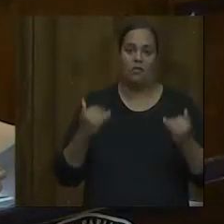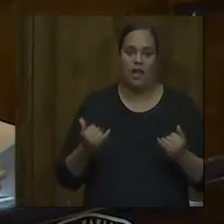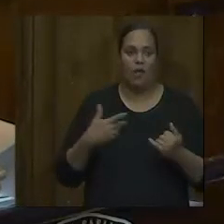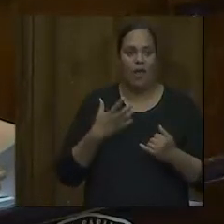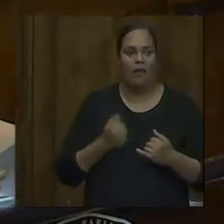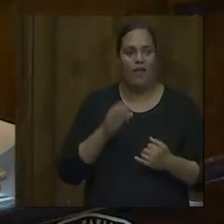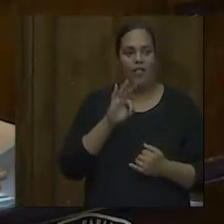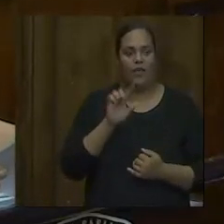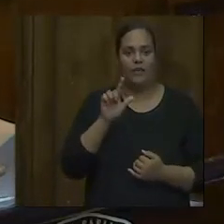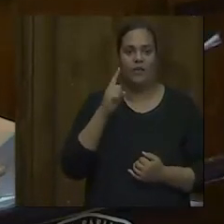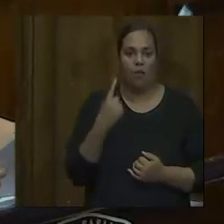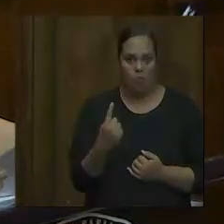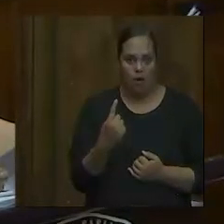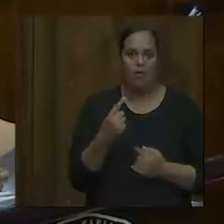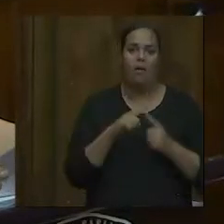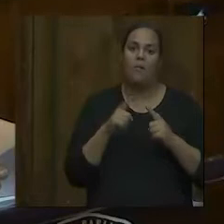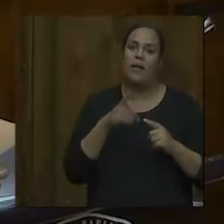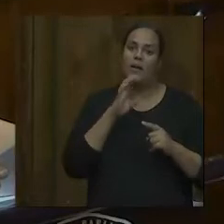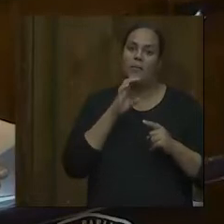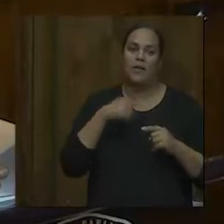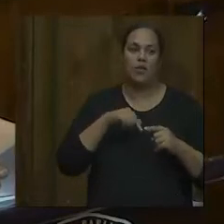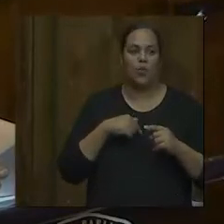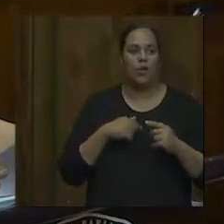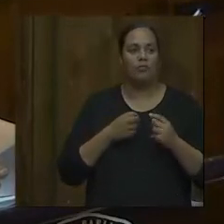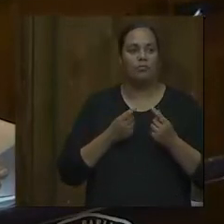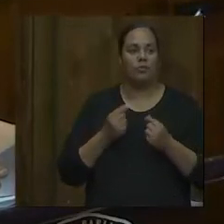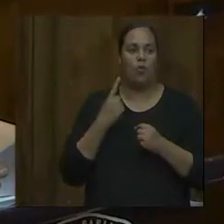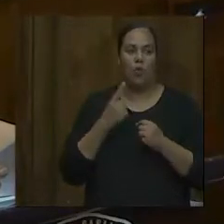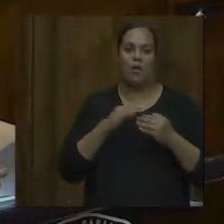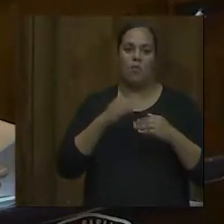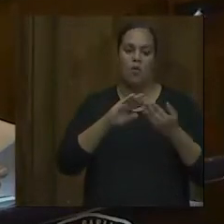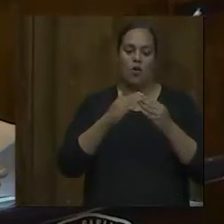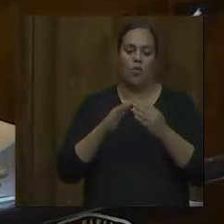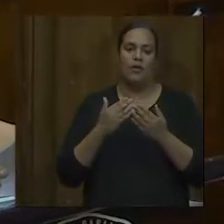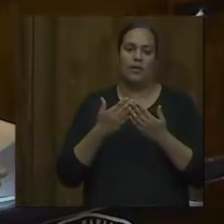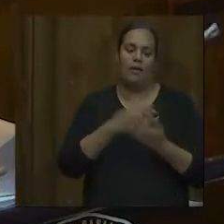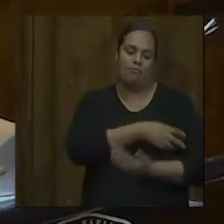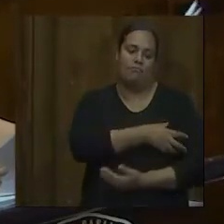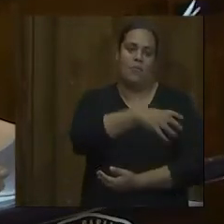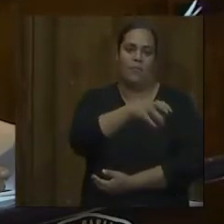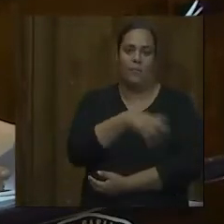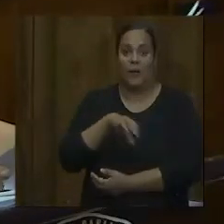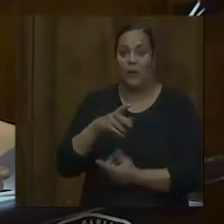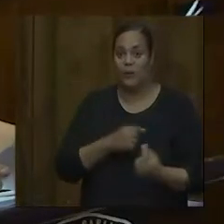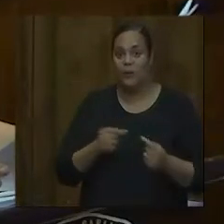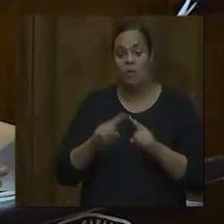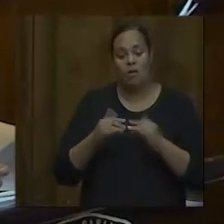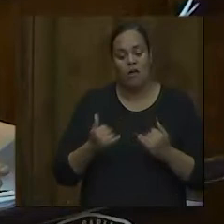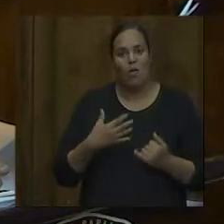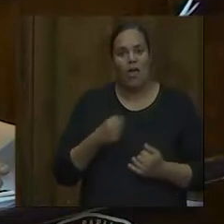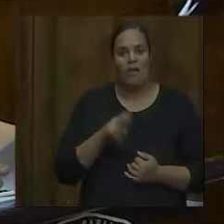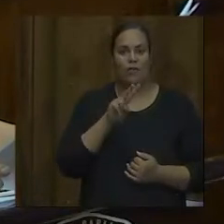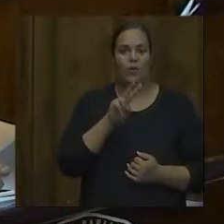have 371, which translates to 41 more communities being empowered. We also currently